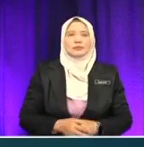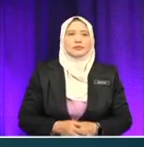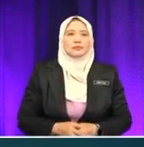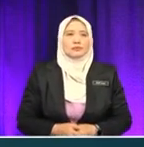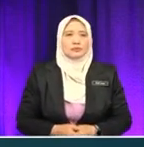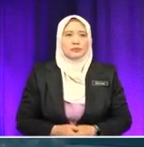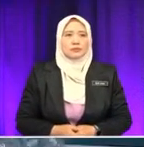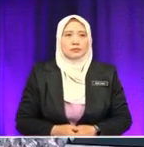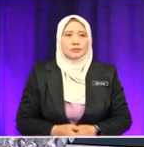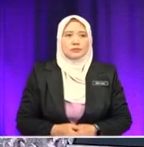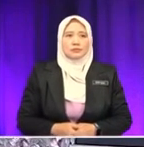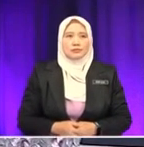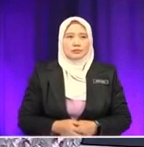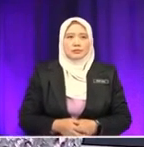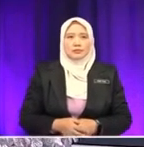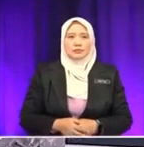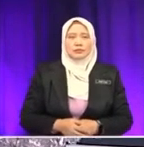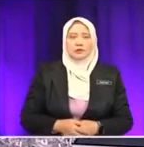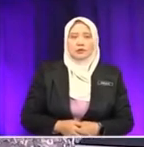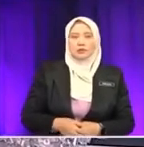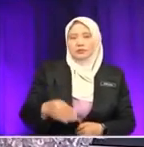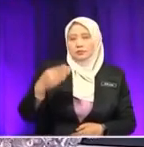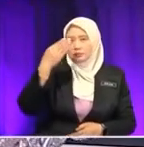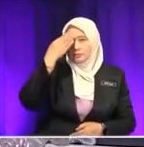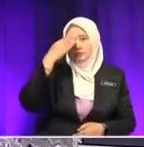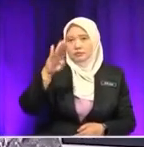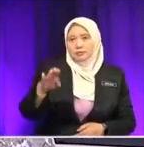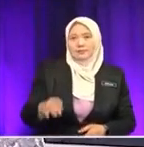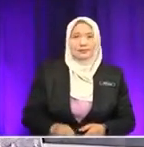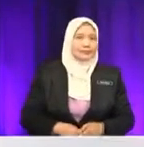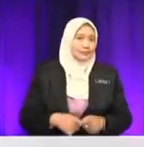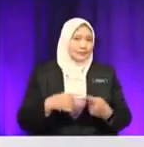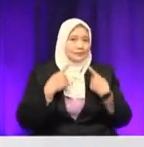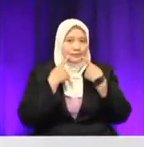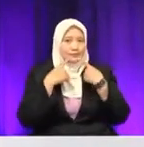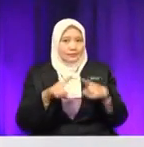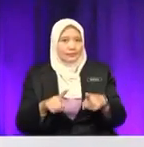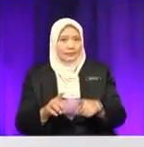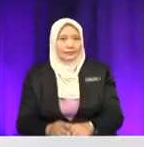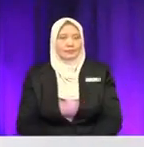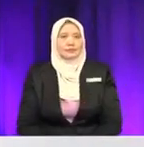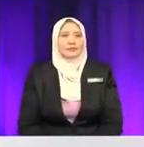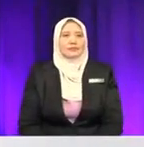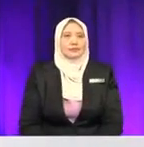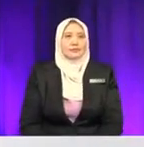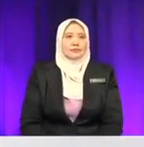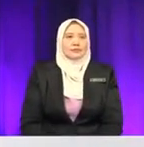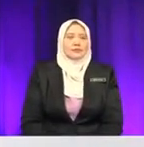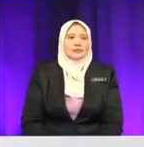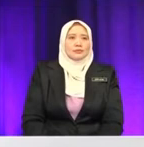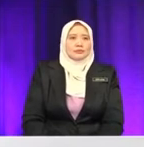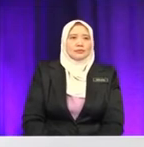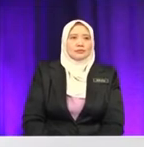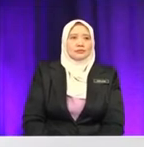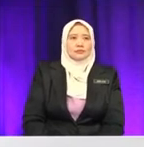show me your sentence. Who wants to give it a try? Madam, can I try? Okay, Faisal, your